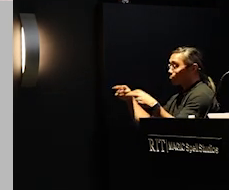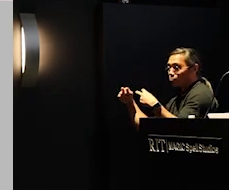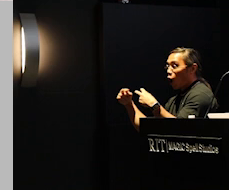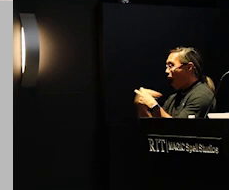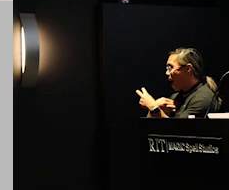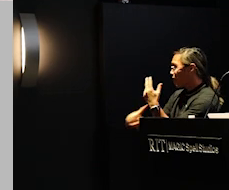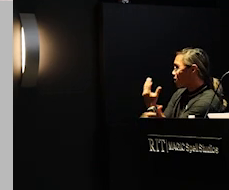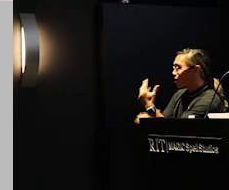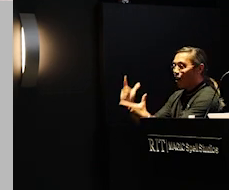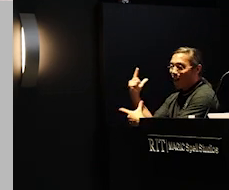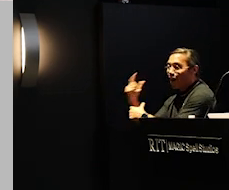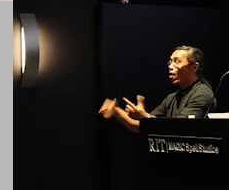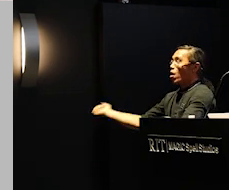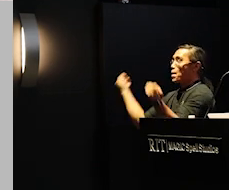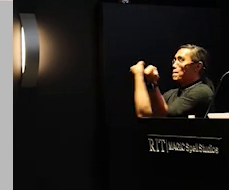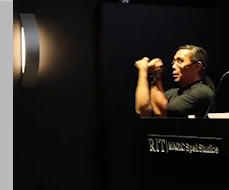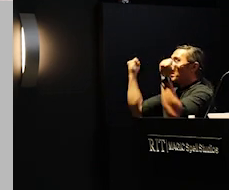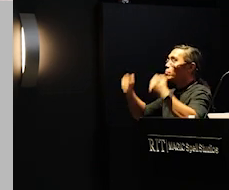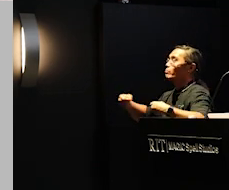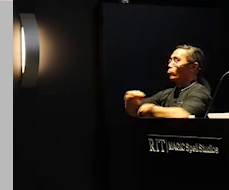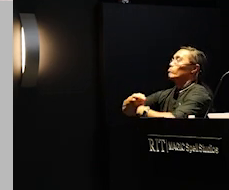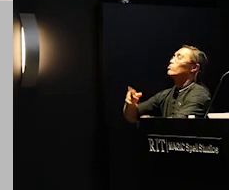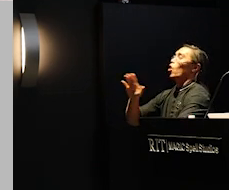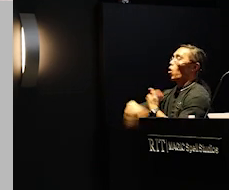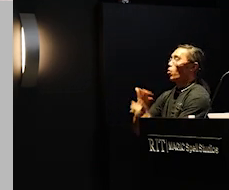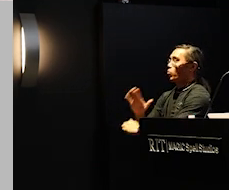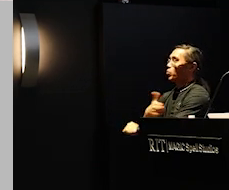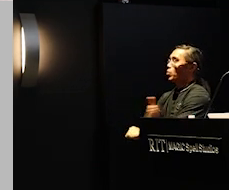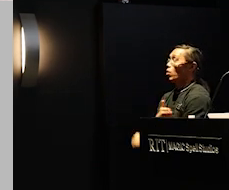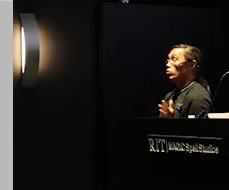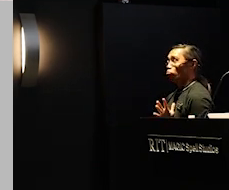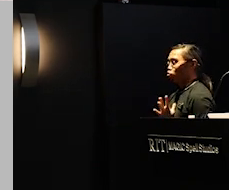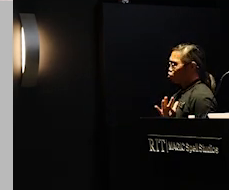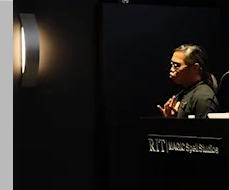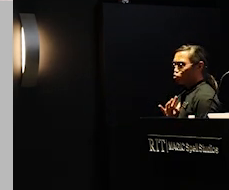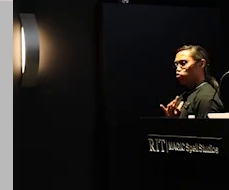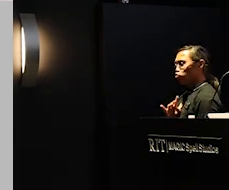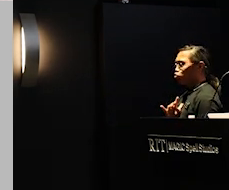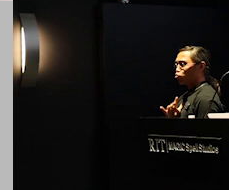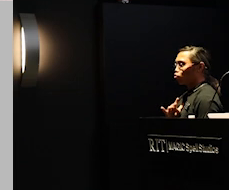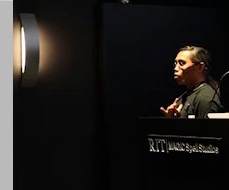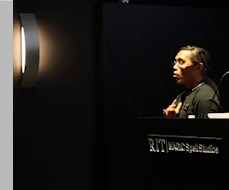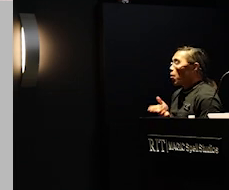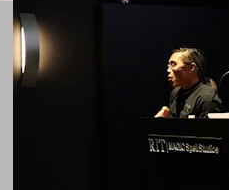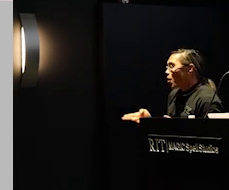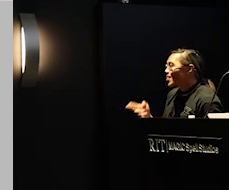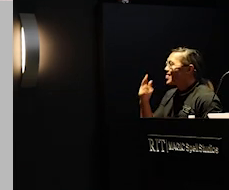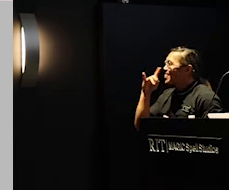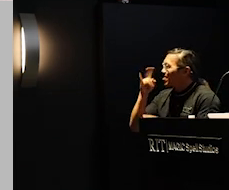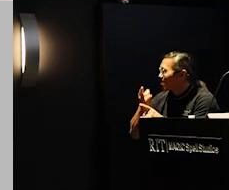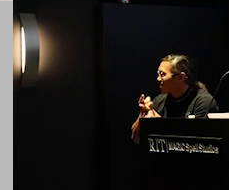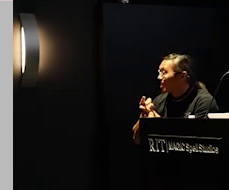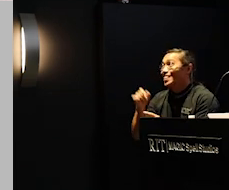It was like social networking through a wristwatch. It was kind of neat. Besides it being funny that we can claim to have invented